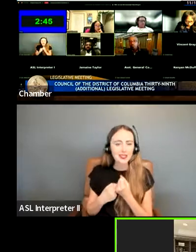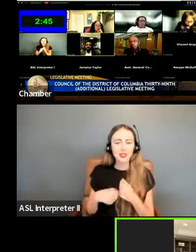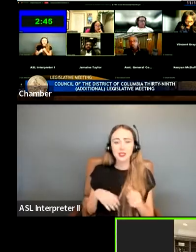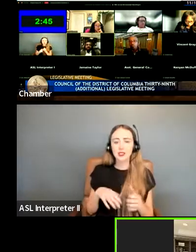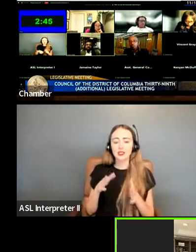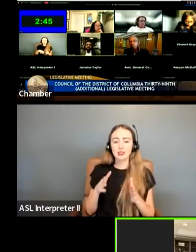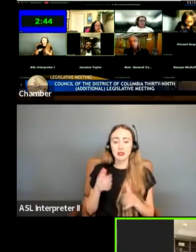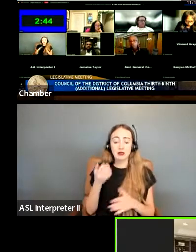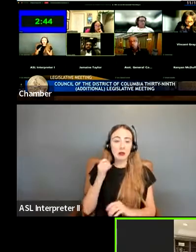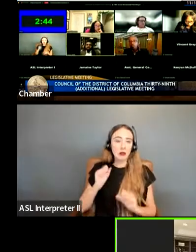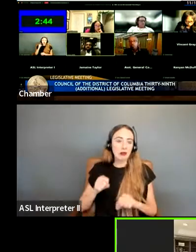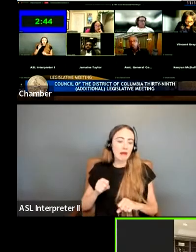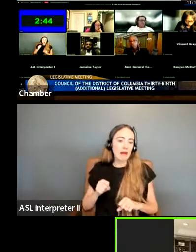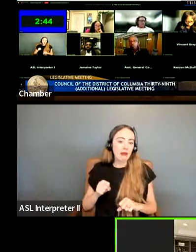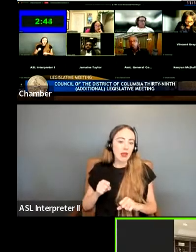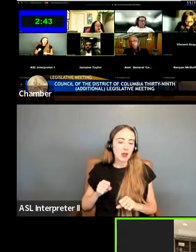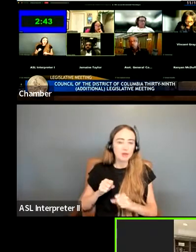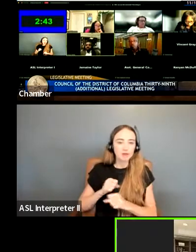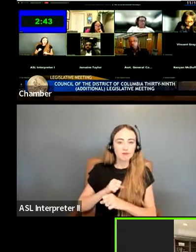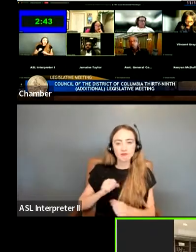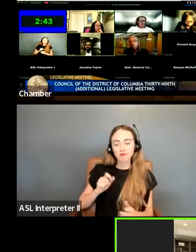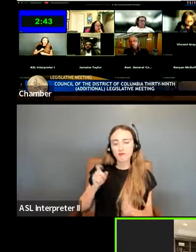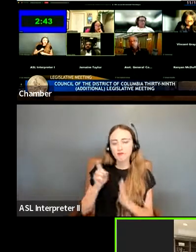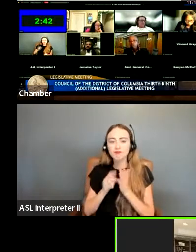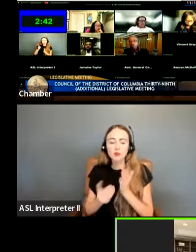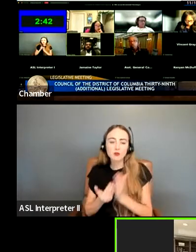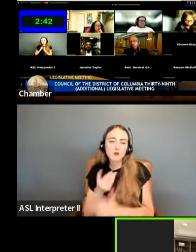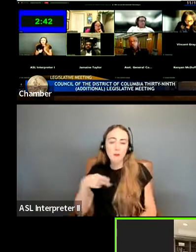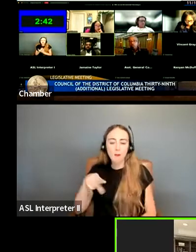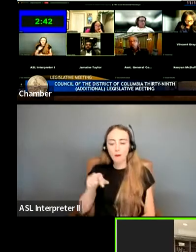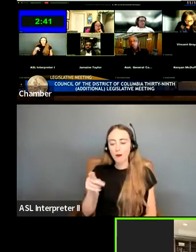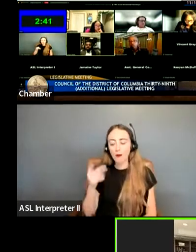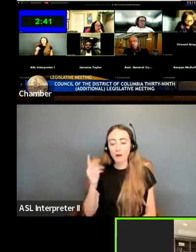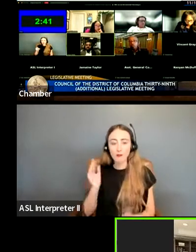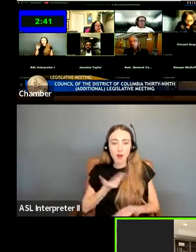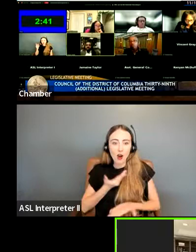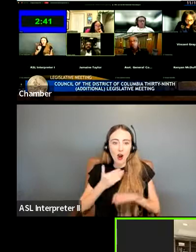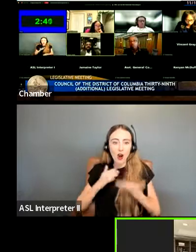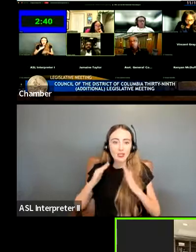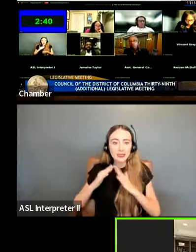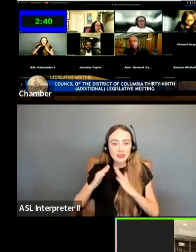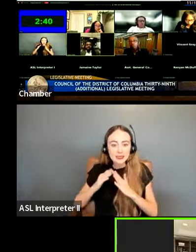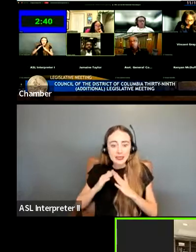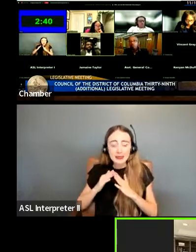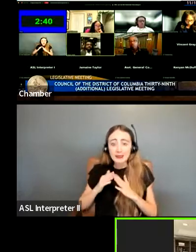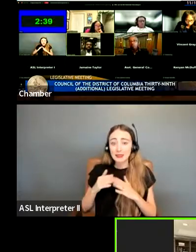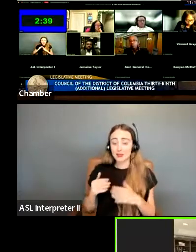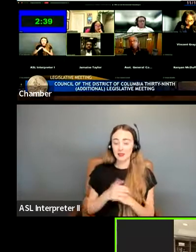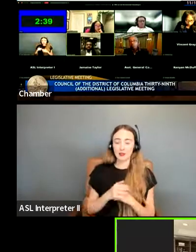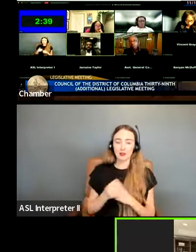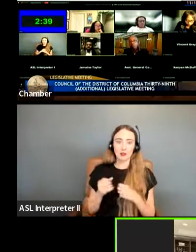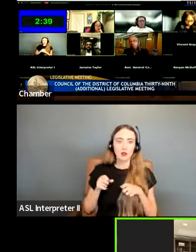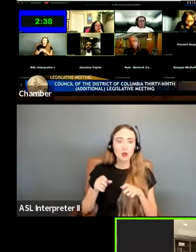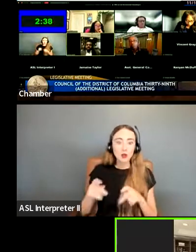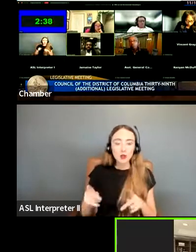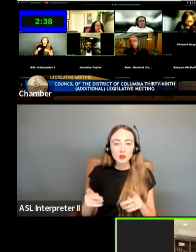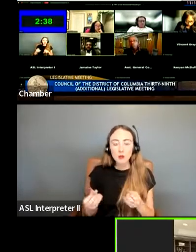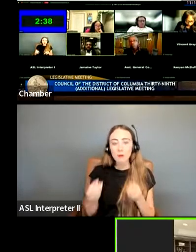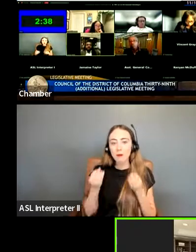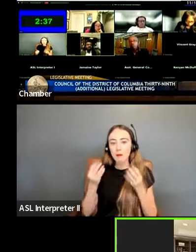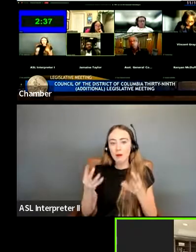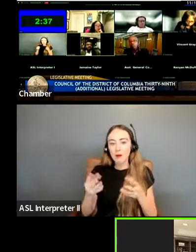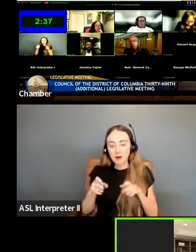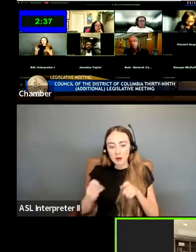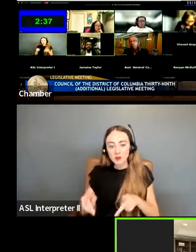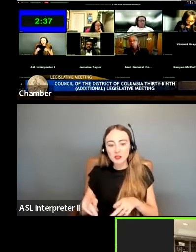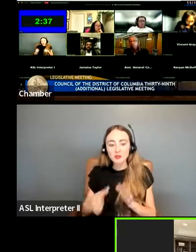a new look for the city. This park, over a decade in making, creates so many opportunities for equitable investment